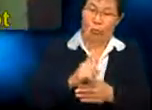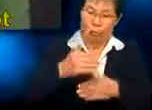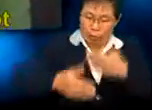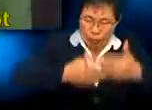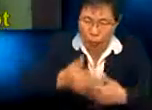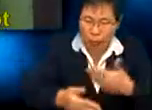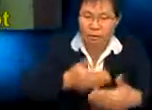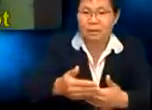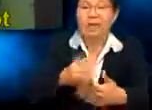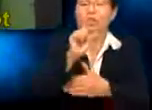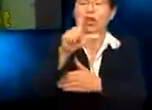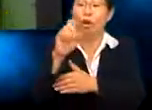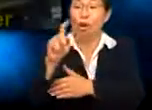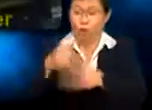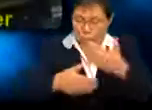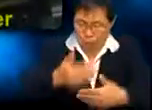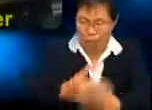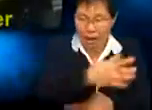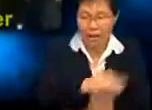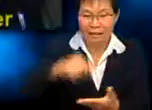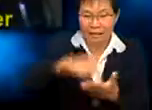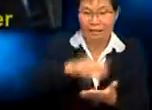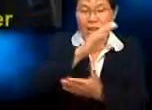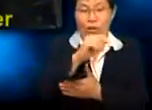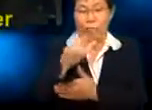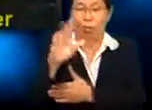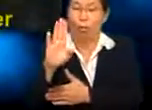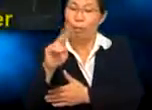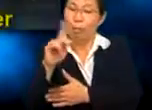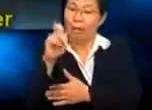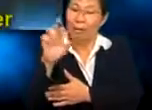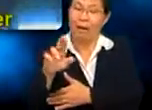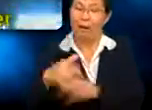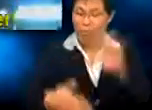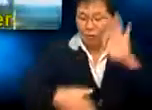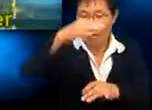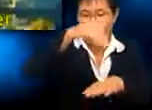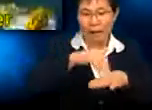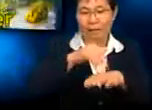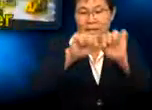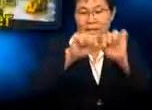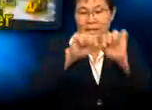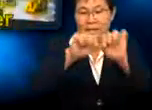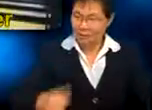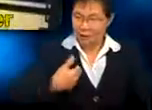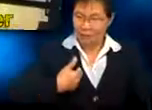reduce dampness. These are the coal bunkers that are found at the